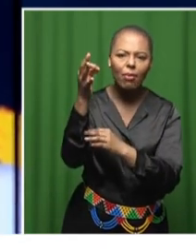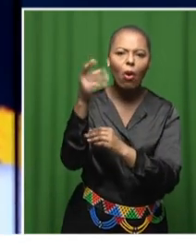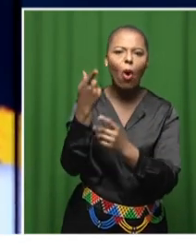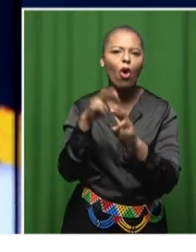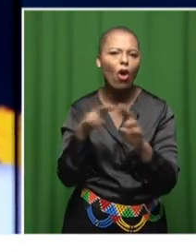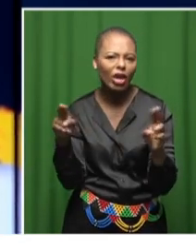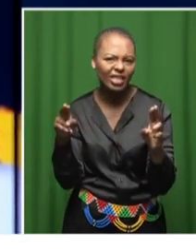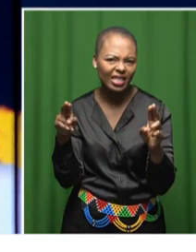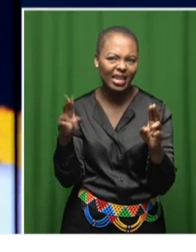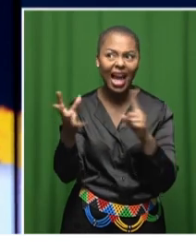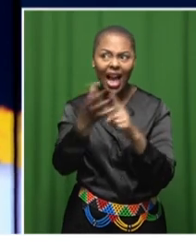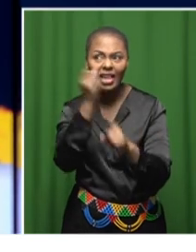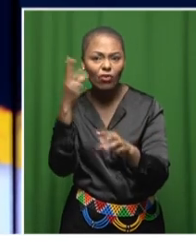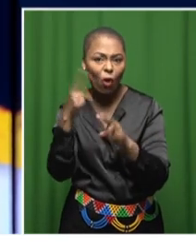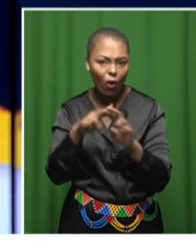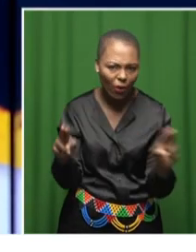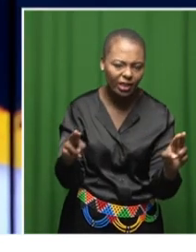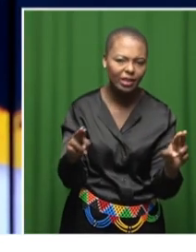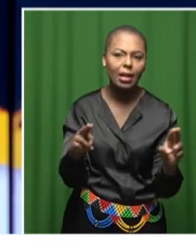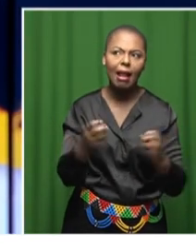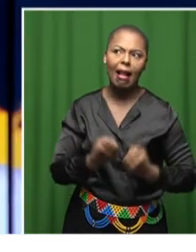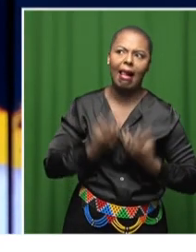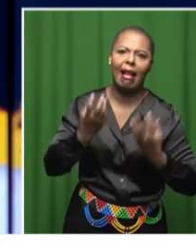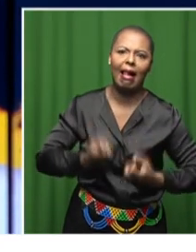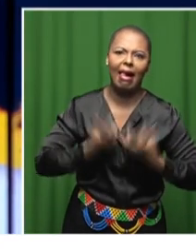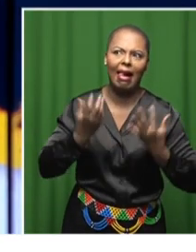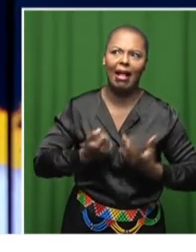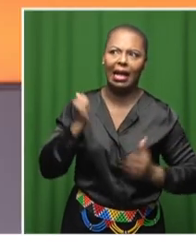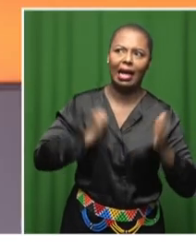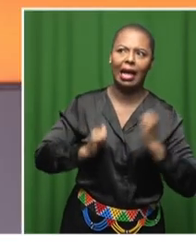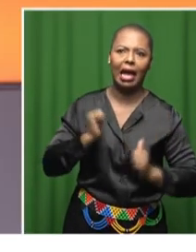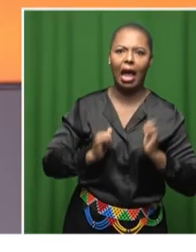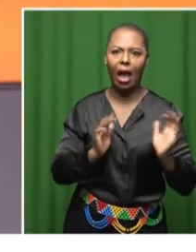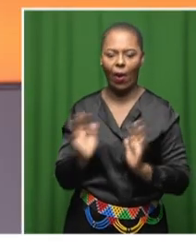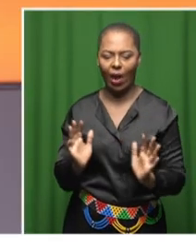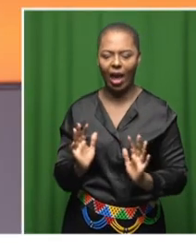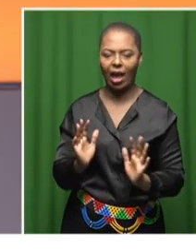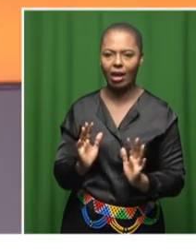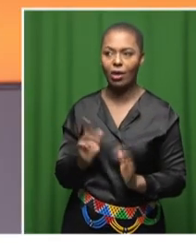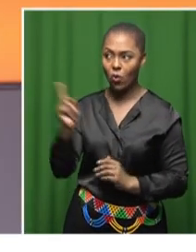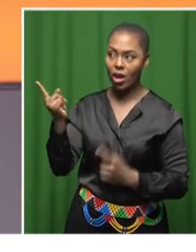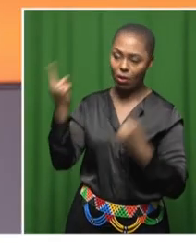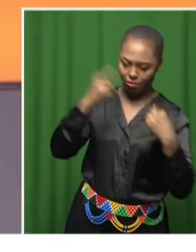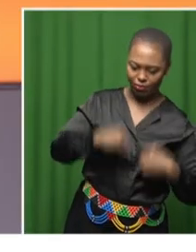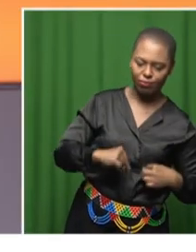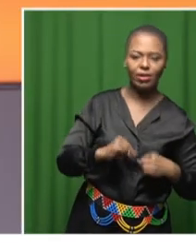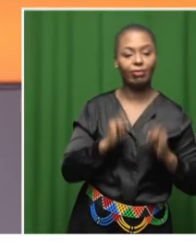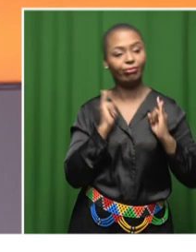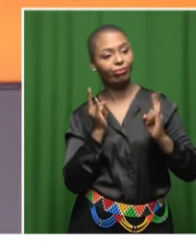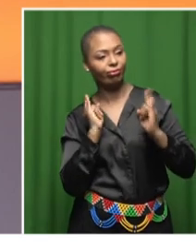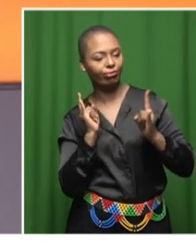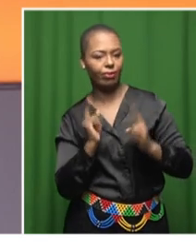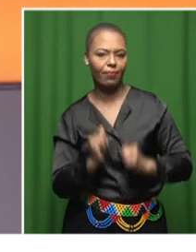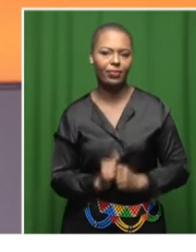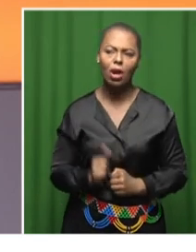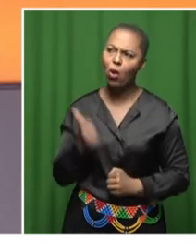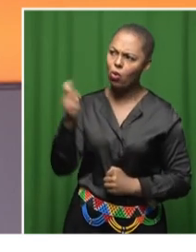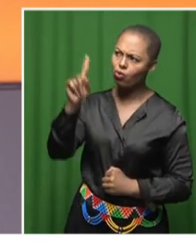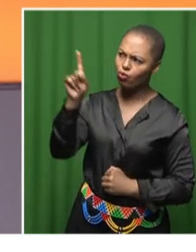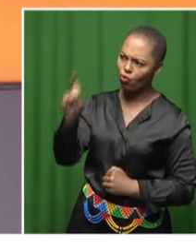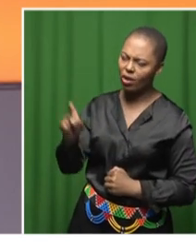but you have to come and see for yourself. It's actually a very good question, eh? Yeah. It's a good question. Do you think